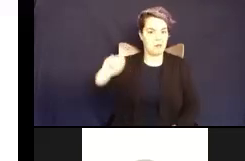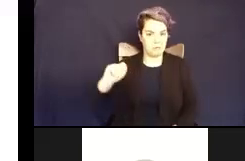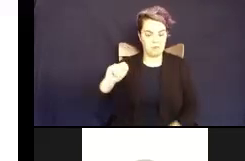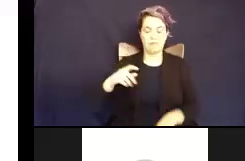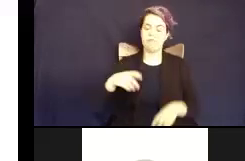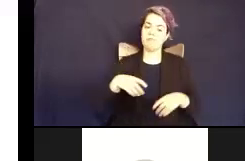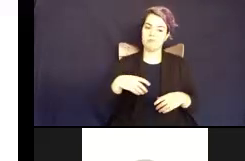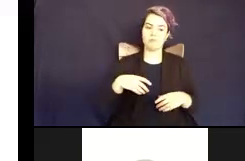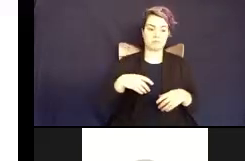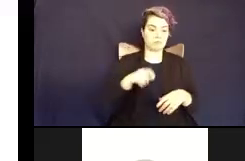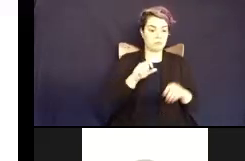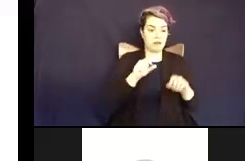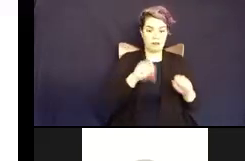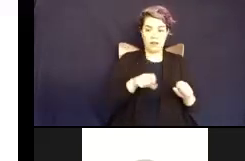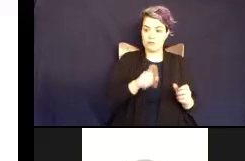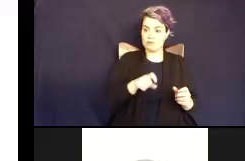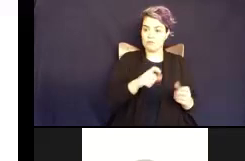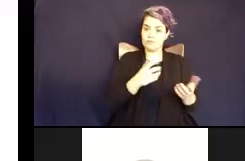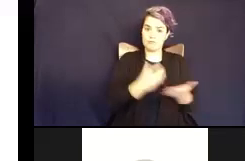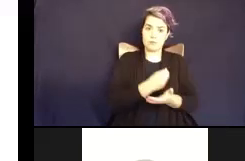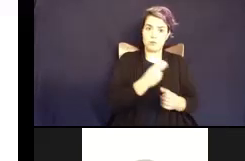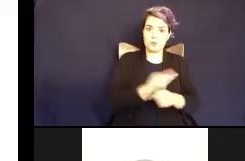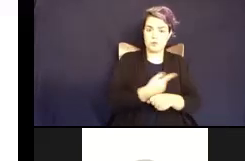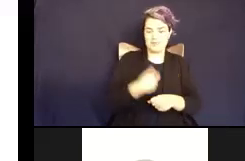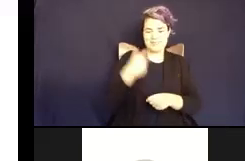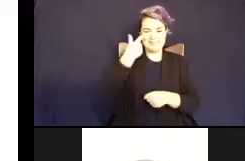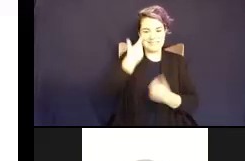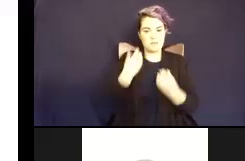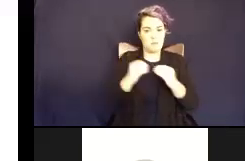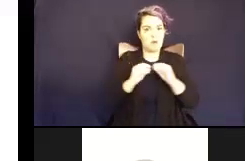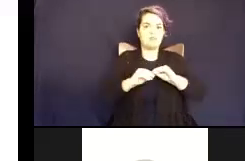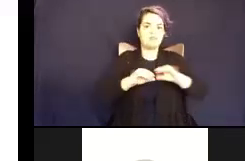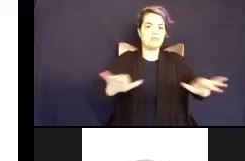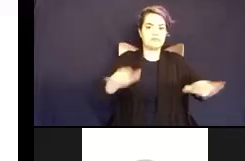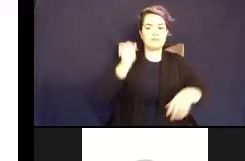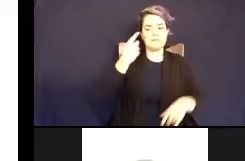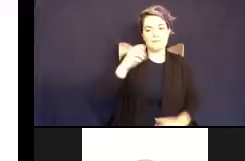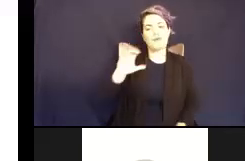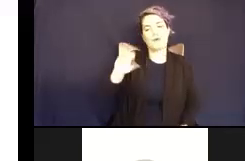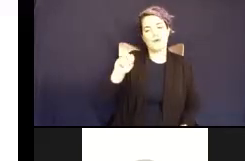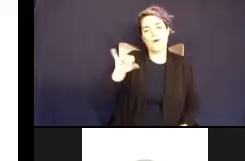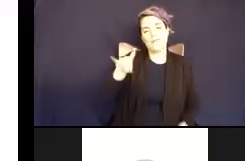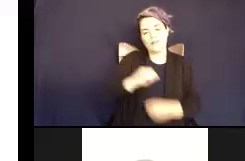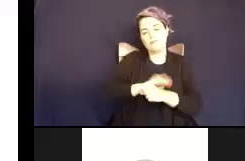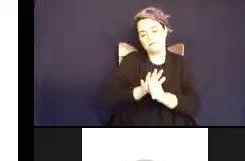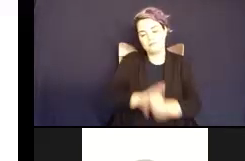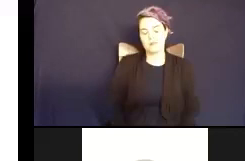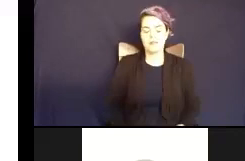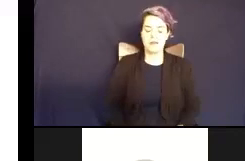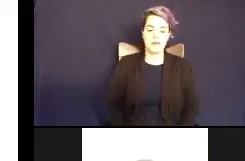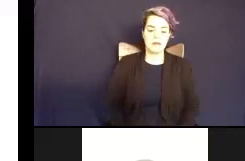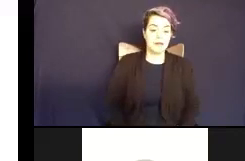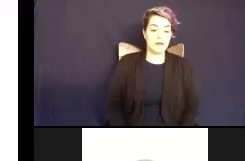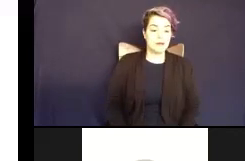should be used. There are more that were just put out recently because of COVID. And so those are some